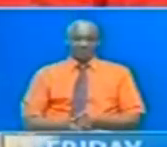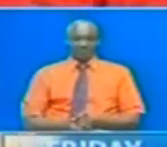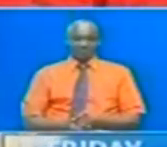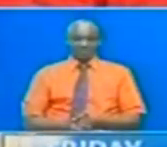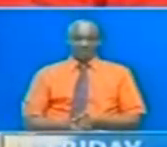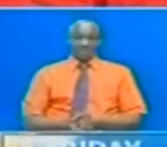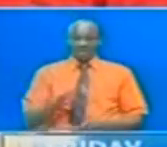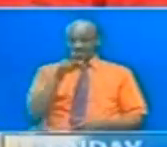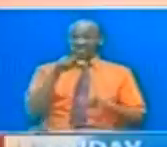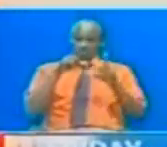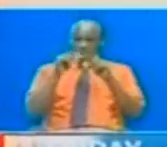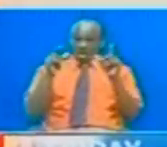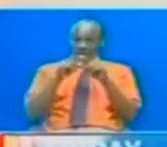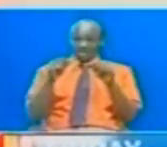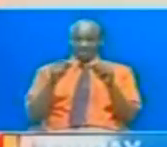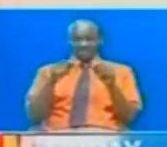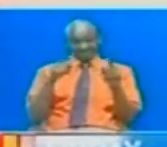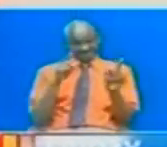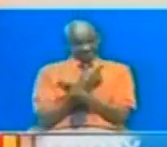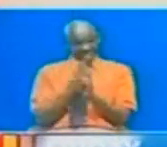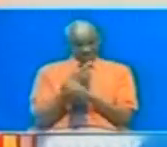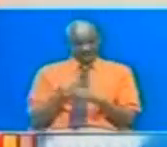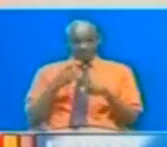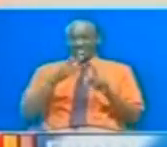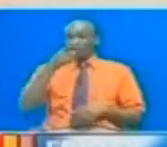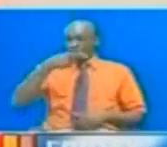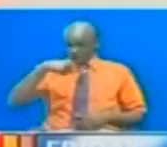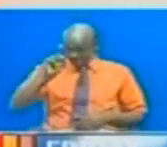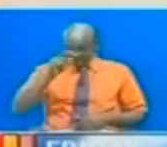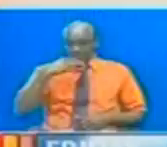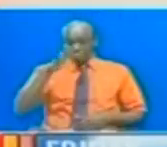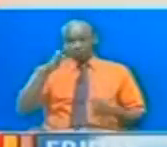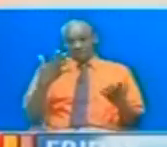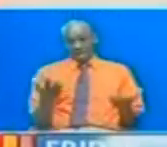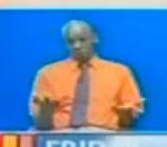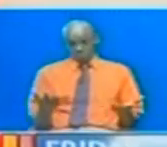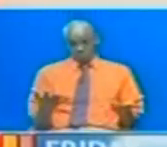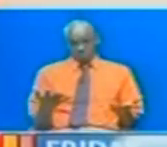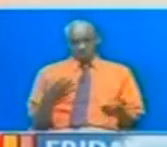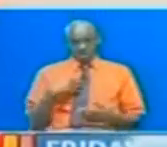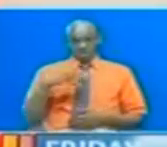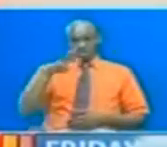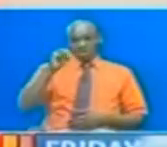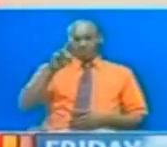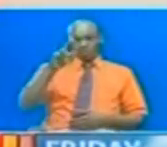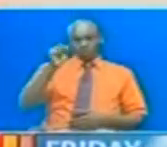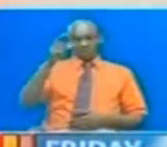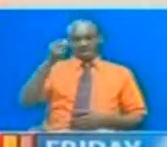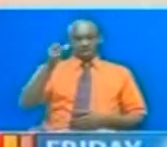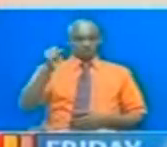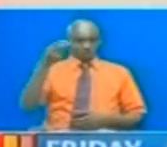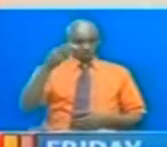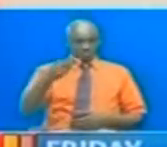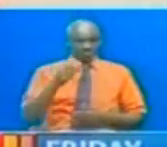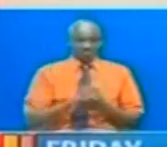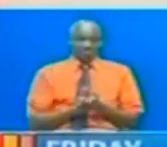Well, this word is a bit tricky, but the correct or acceptable pronunciation, Betty, is mm-hmm. mustache. Mm-hmm. Mustache.